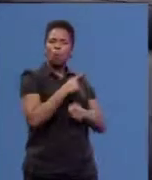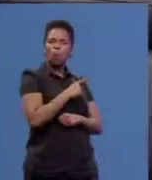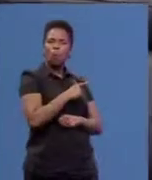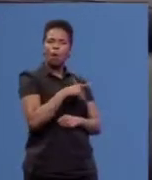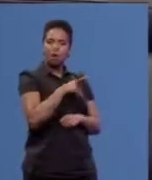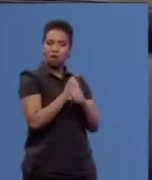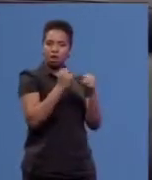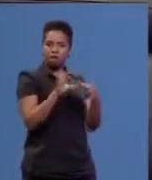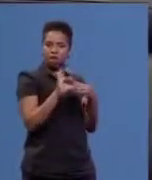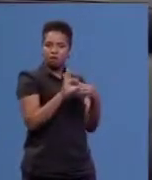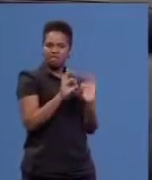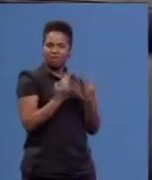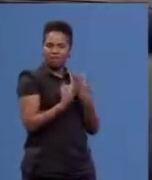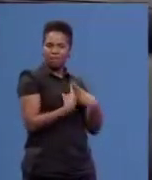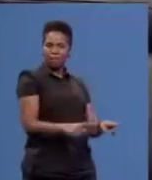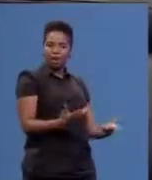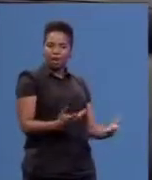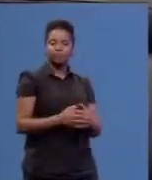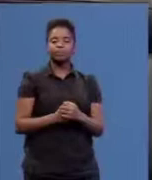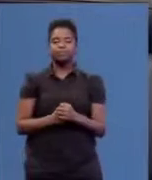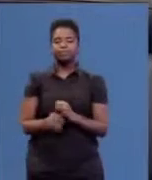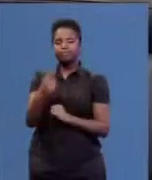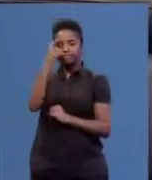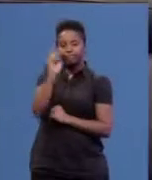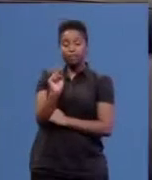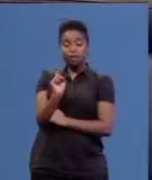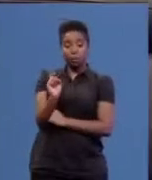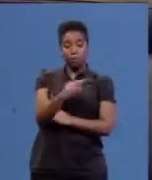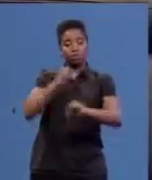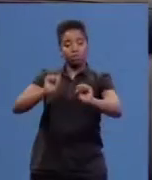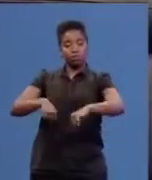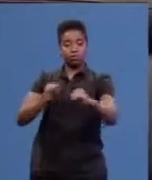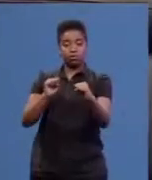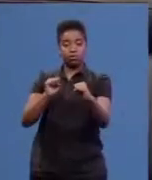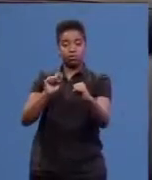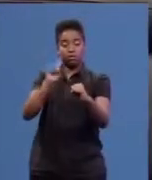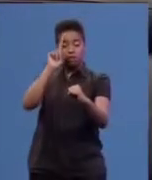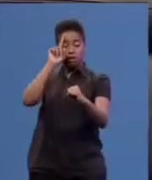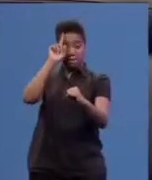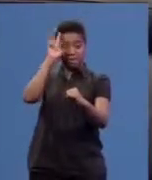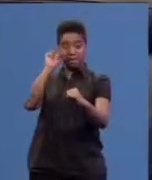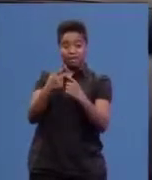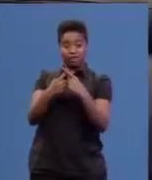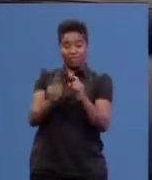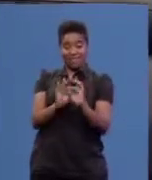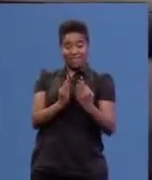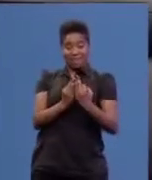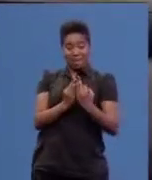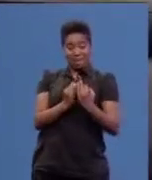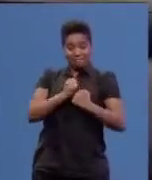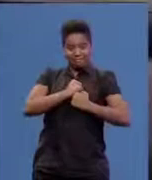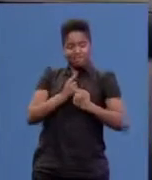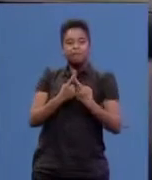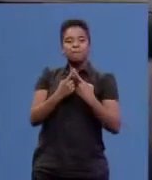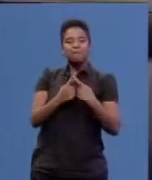that uba is center of whatever it is that we are feeling. We can all project if feelings zethu kuye. I mean, as I say, abanye abantu abafuna uthethwe ngayo. Abanye